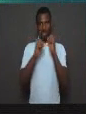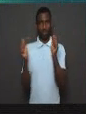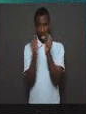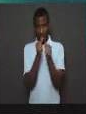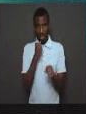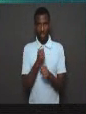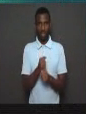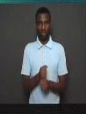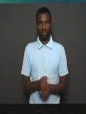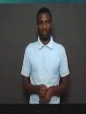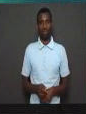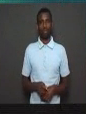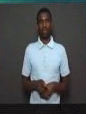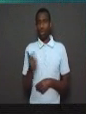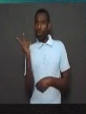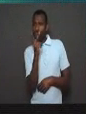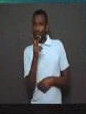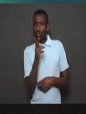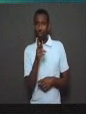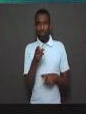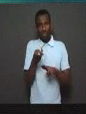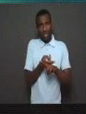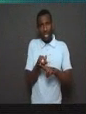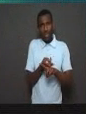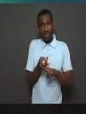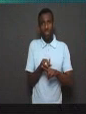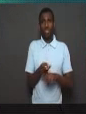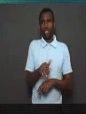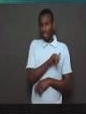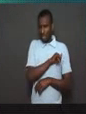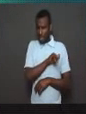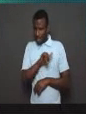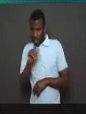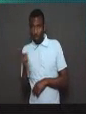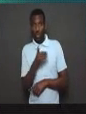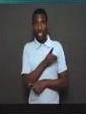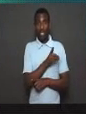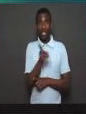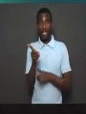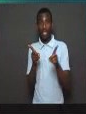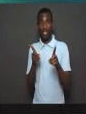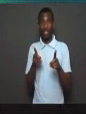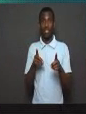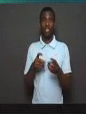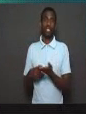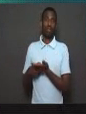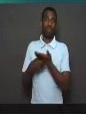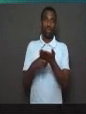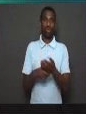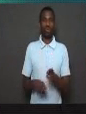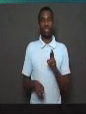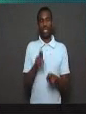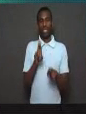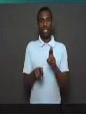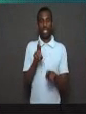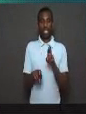Because the trains are moving in the same direction, the relative velocity